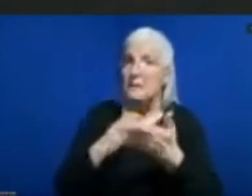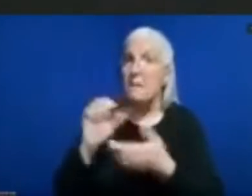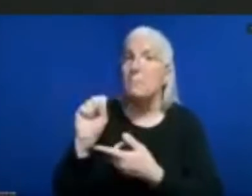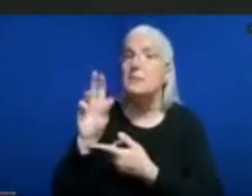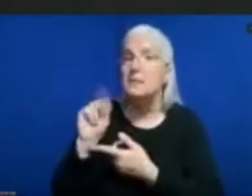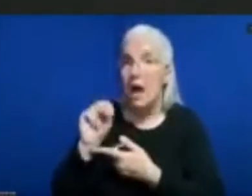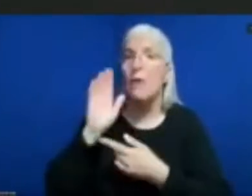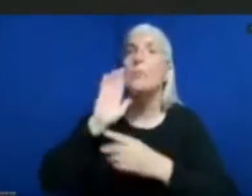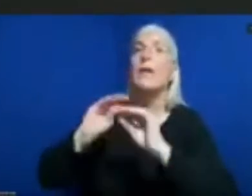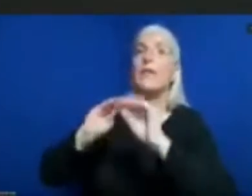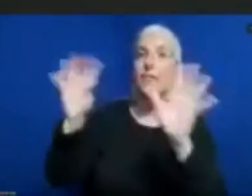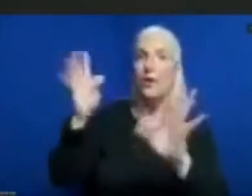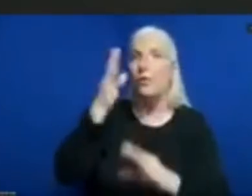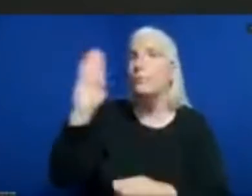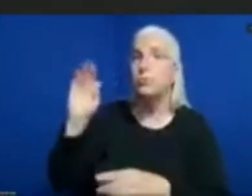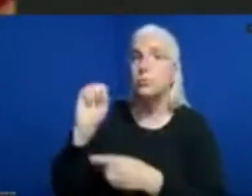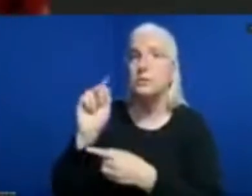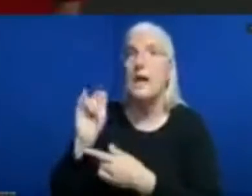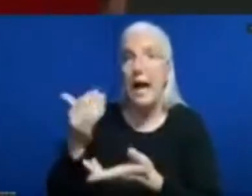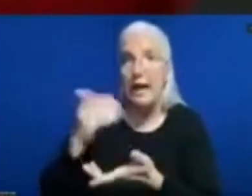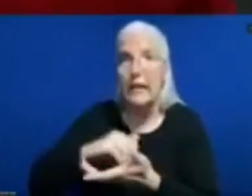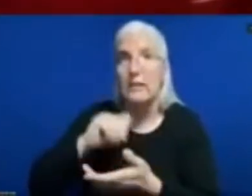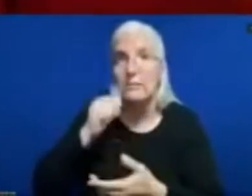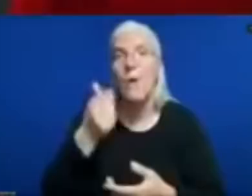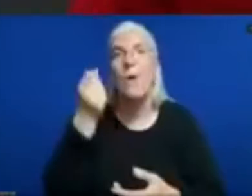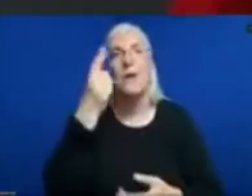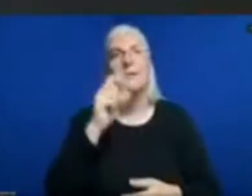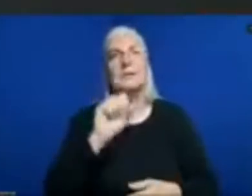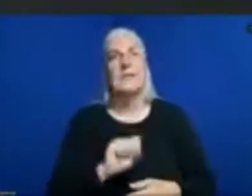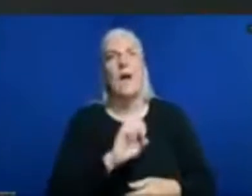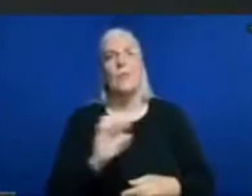on Saturday. Thank you.